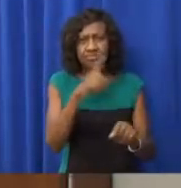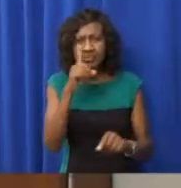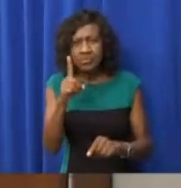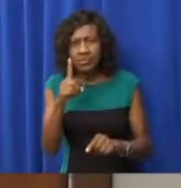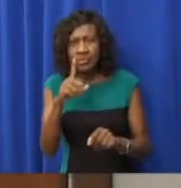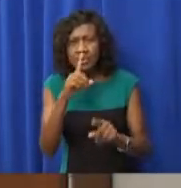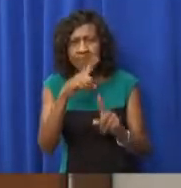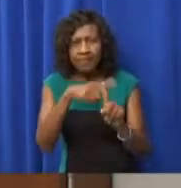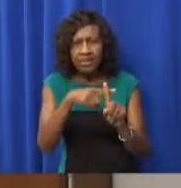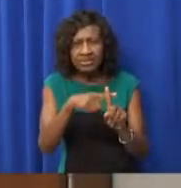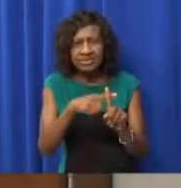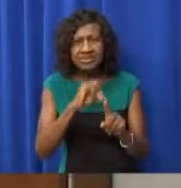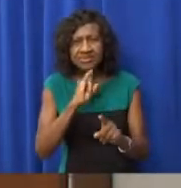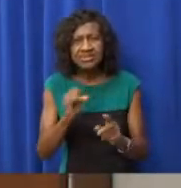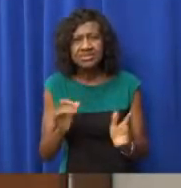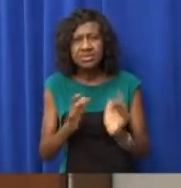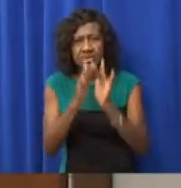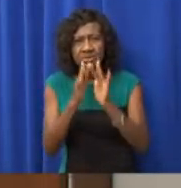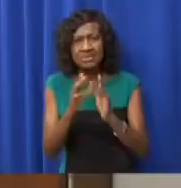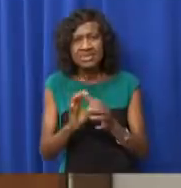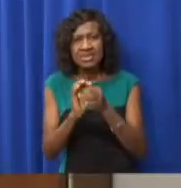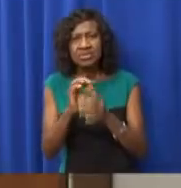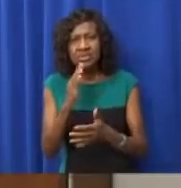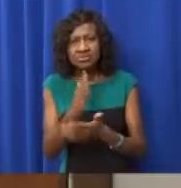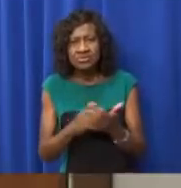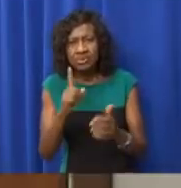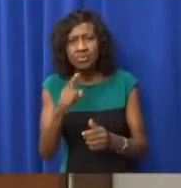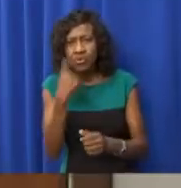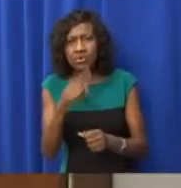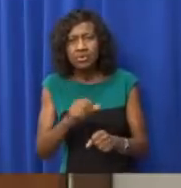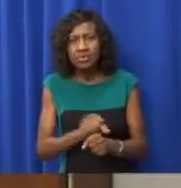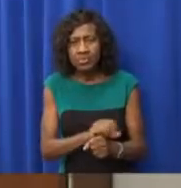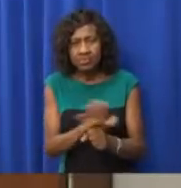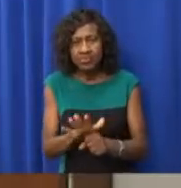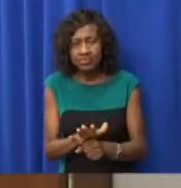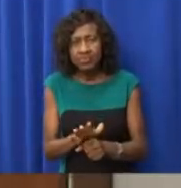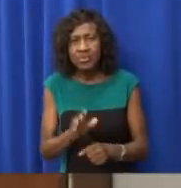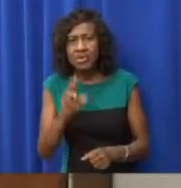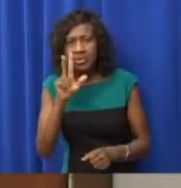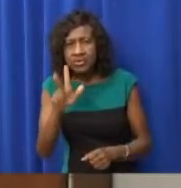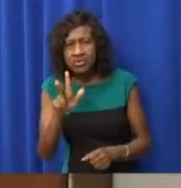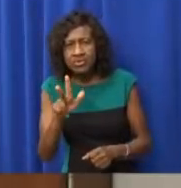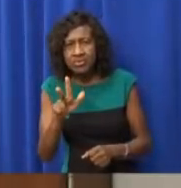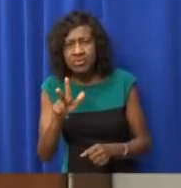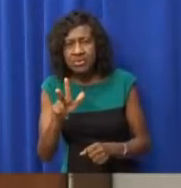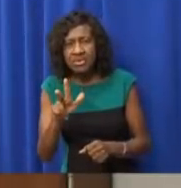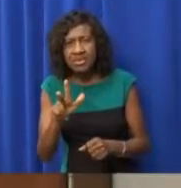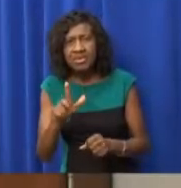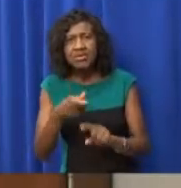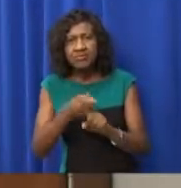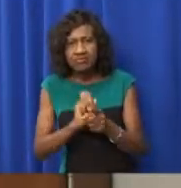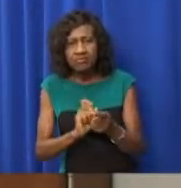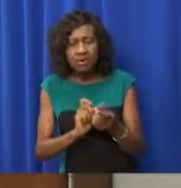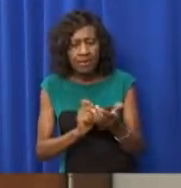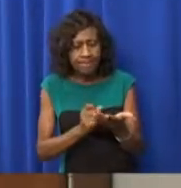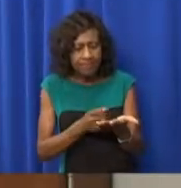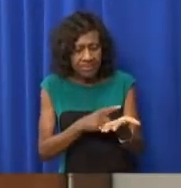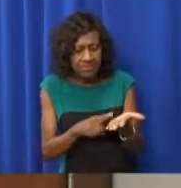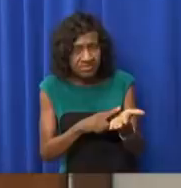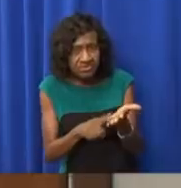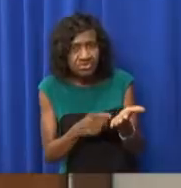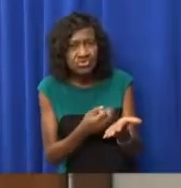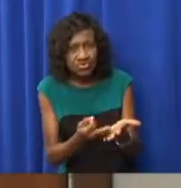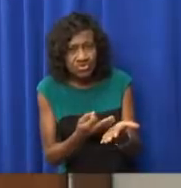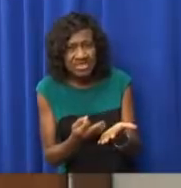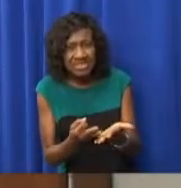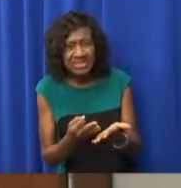these positives is a contact of a known positive case, and 3 have arisen through screening. They were asymptomatic and come